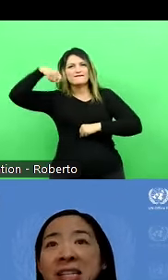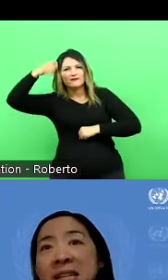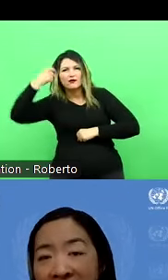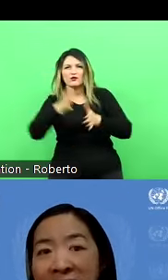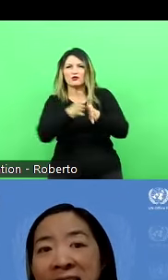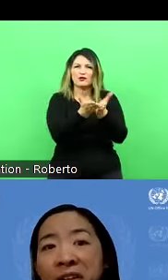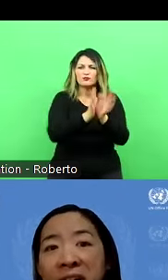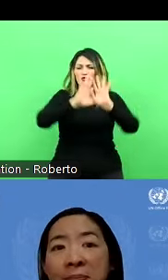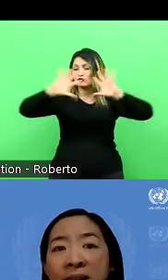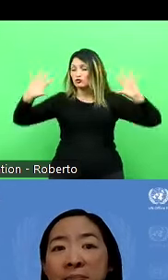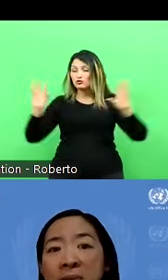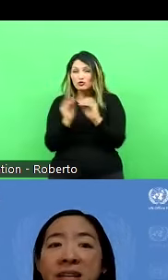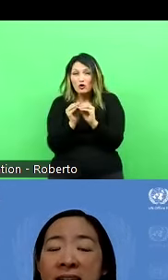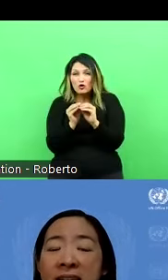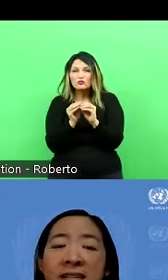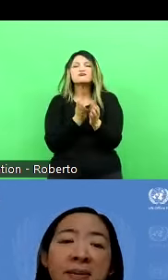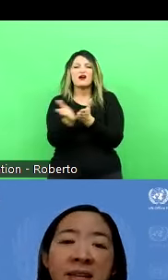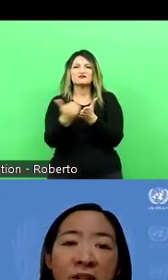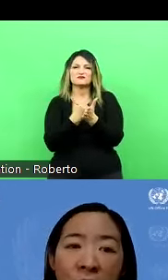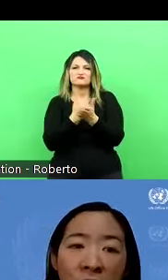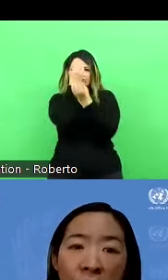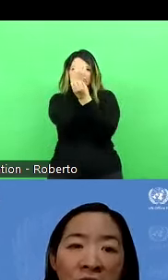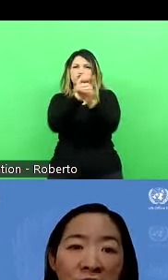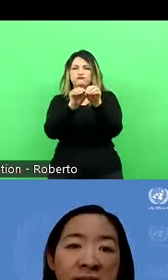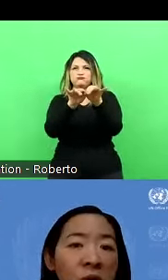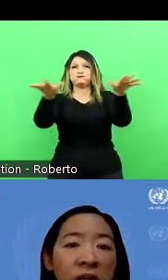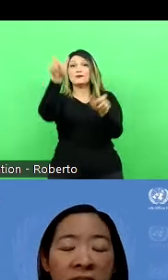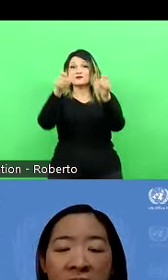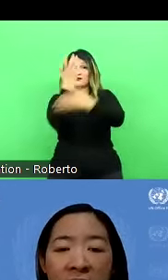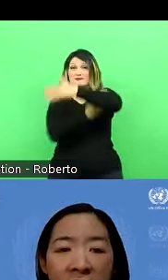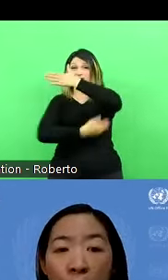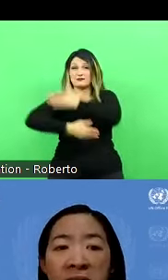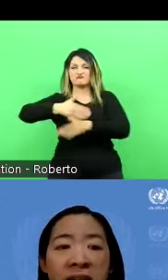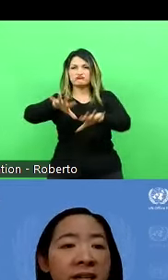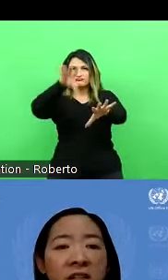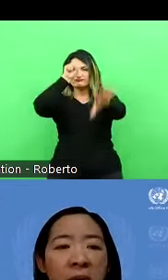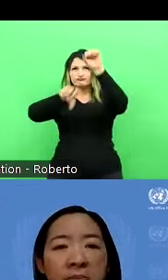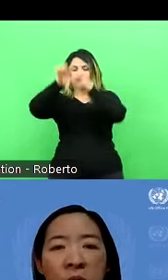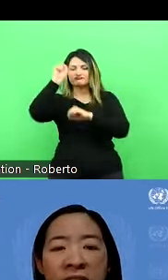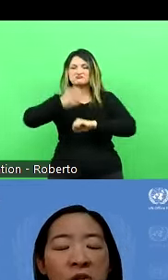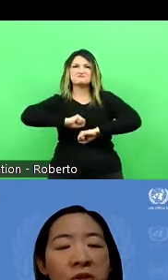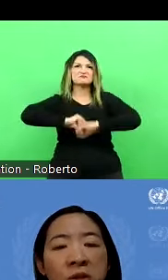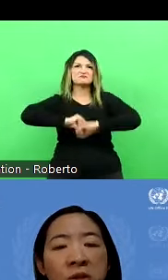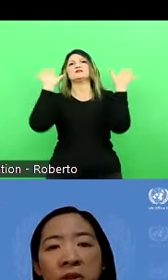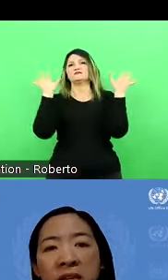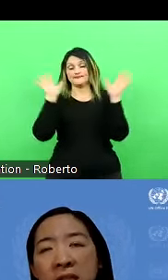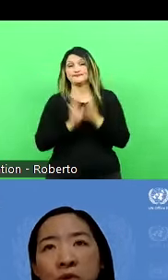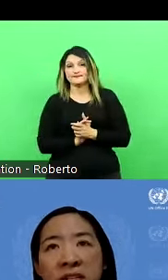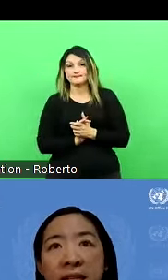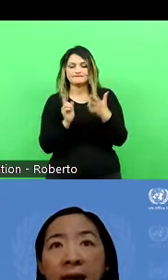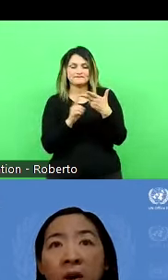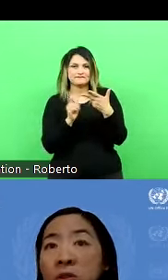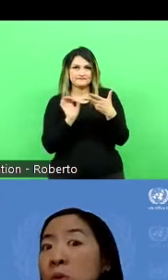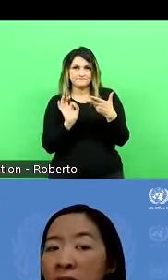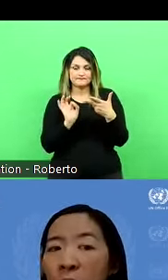is another clear gap that maybe this is something that your local governments or the OPDs or the people working to support the inclusions